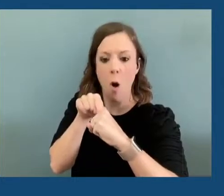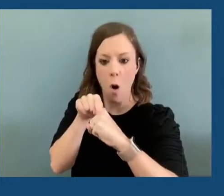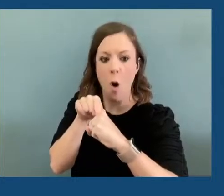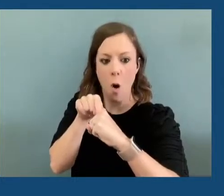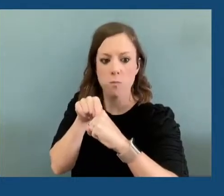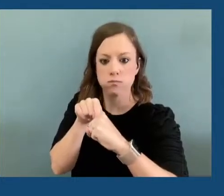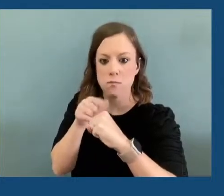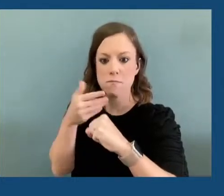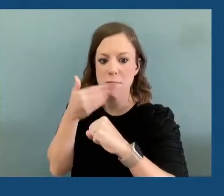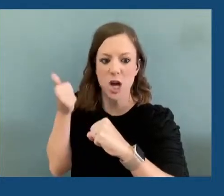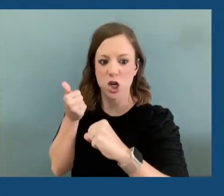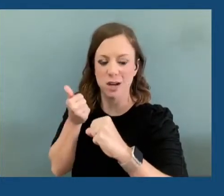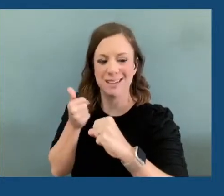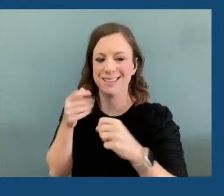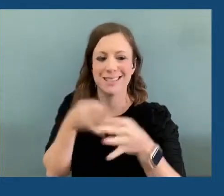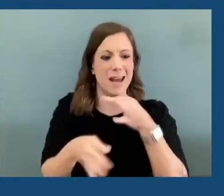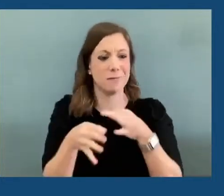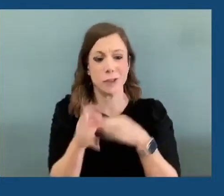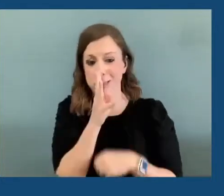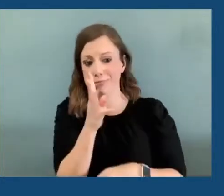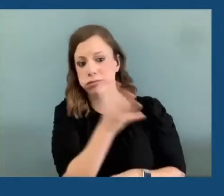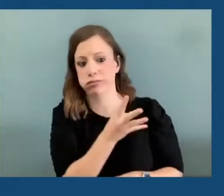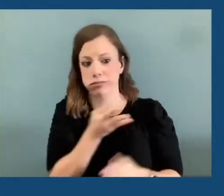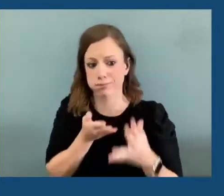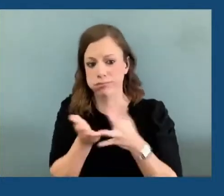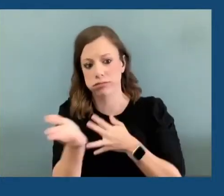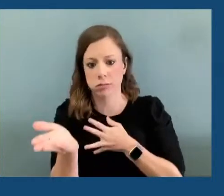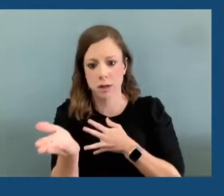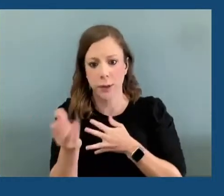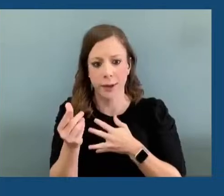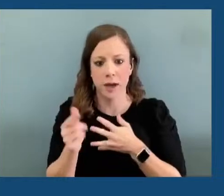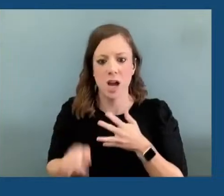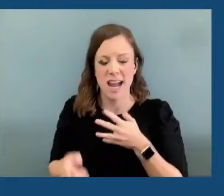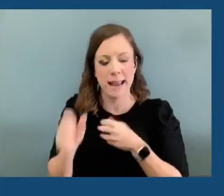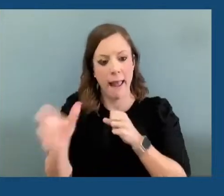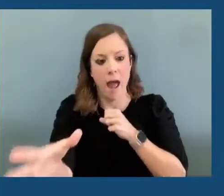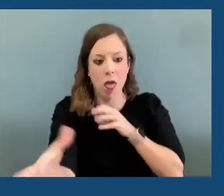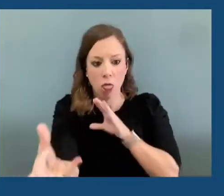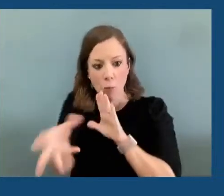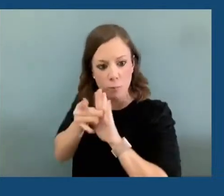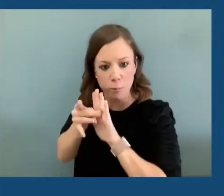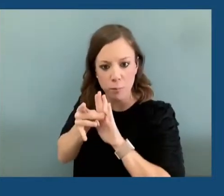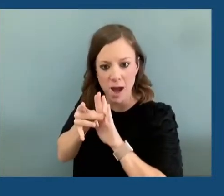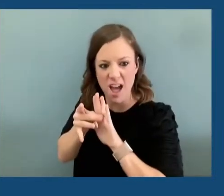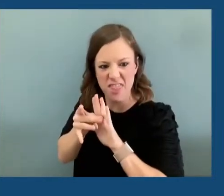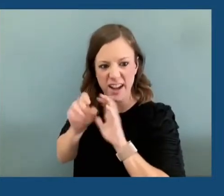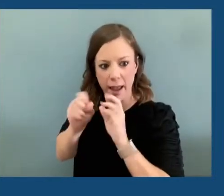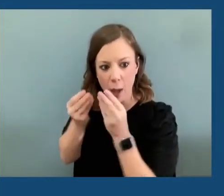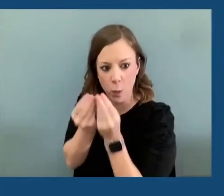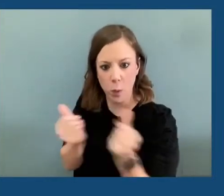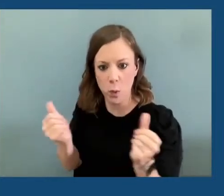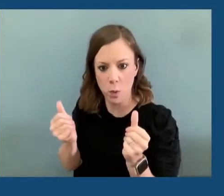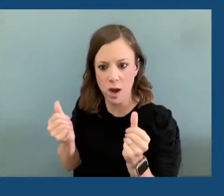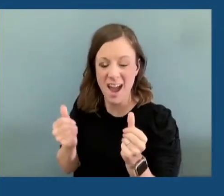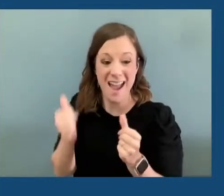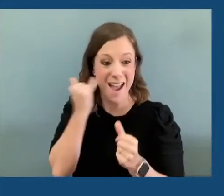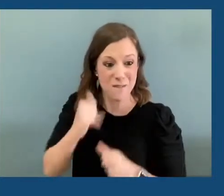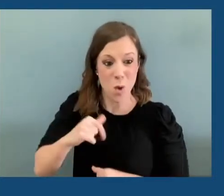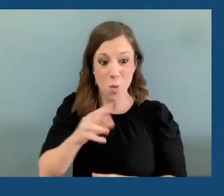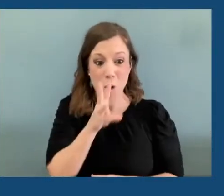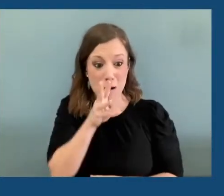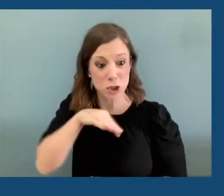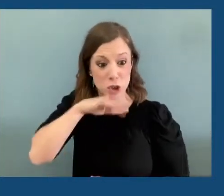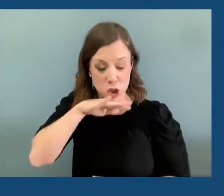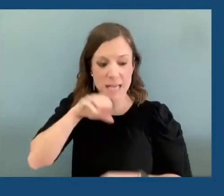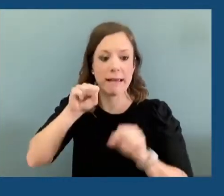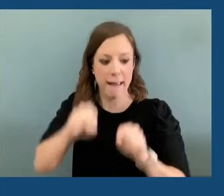methods, and possibly even use it to remediate contaminated water. But right now, there are more possible ways to make these